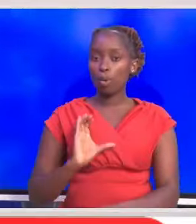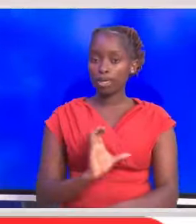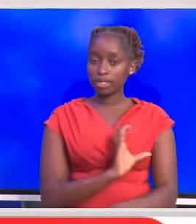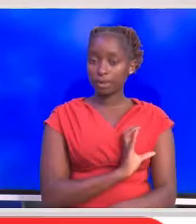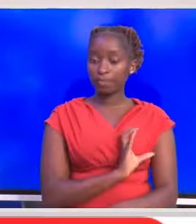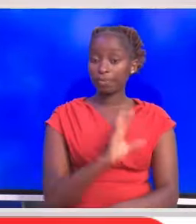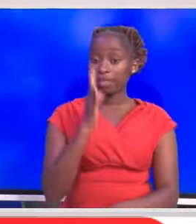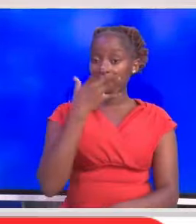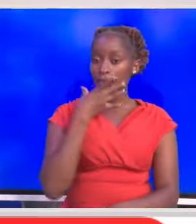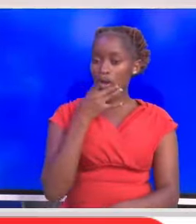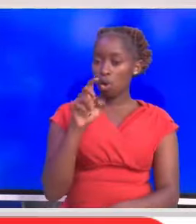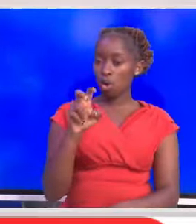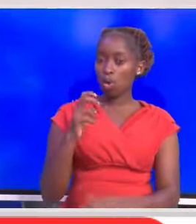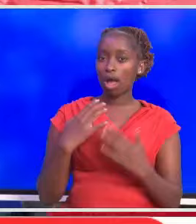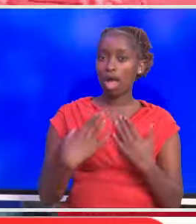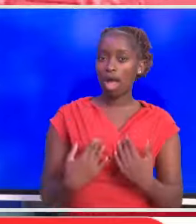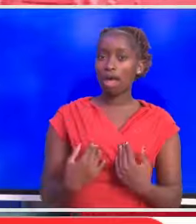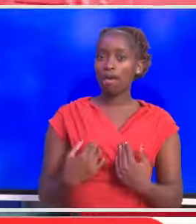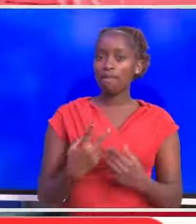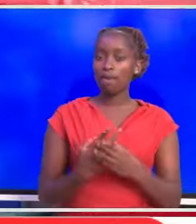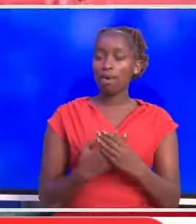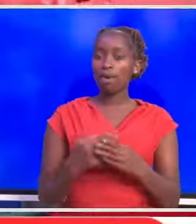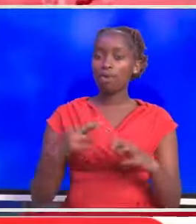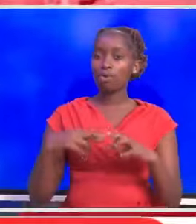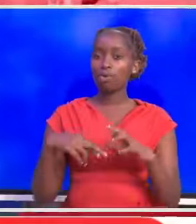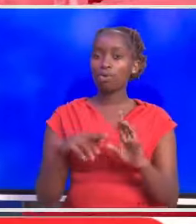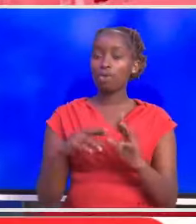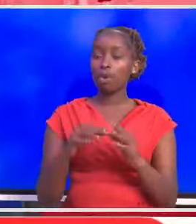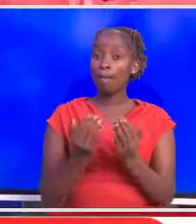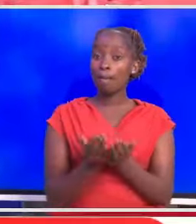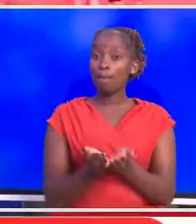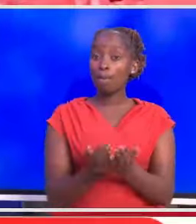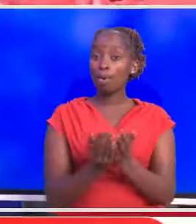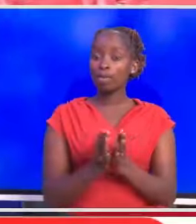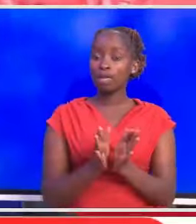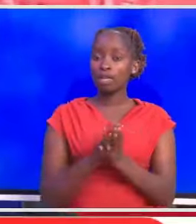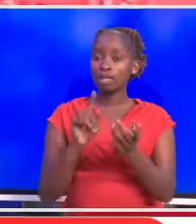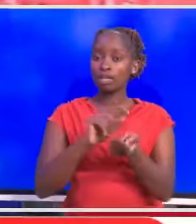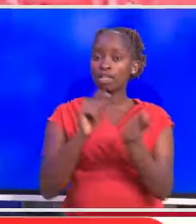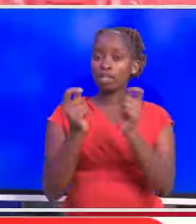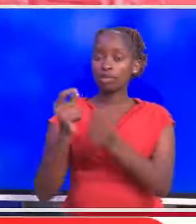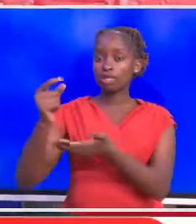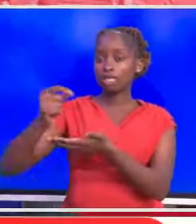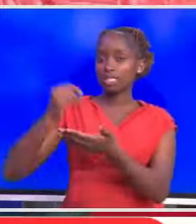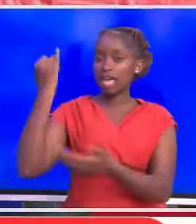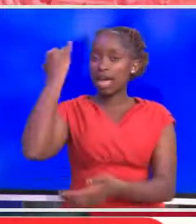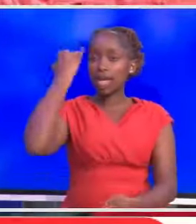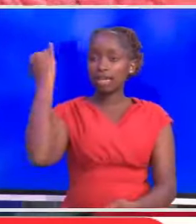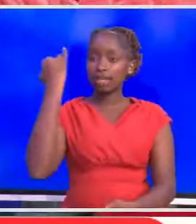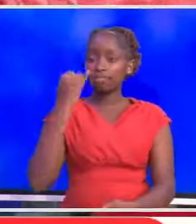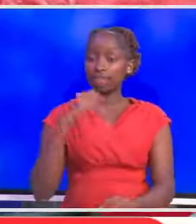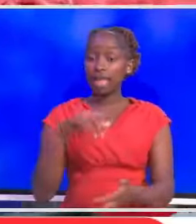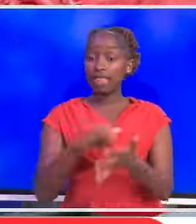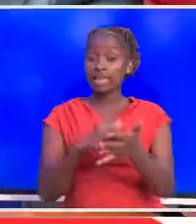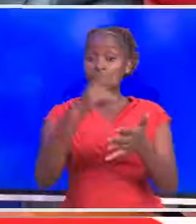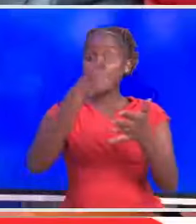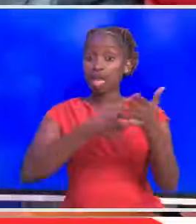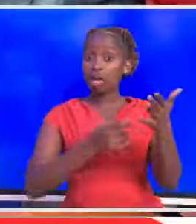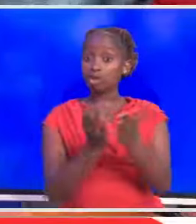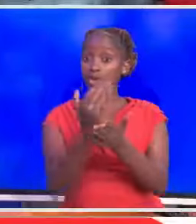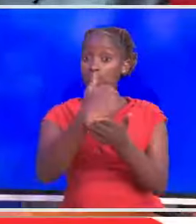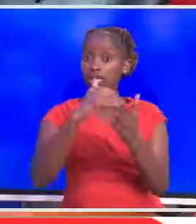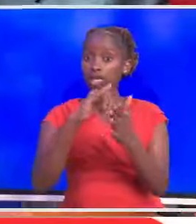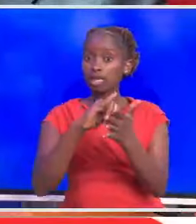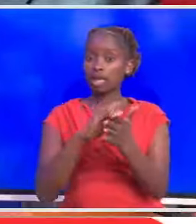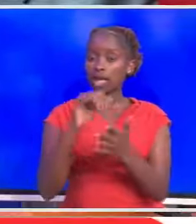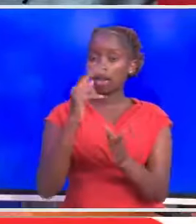he seems to have bought roads and transport Cabinet Secretary Kipchumba Murkomen's idea that the tax collected at the fuel